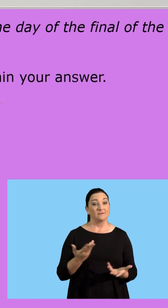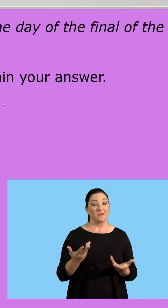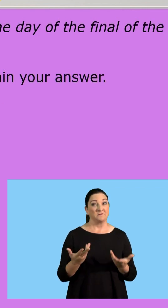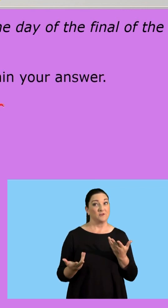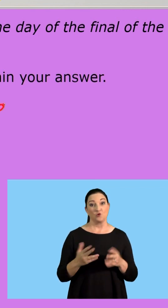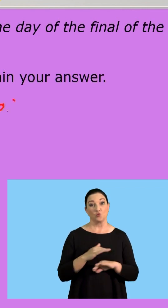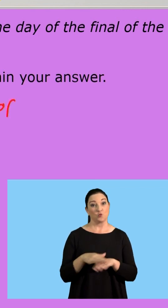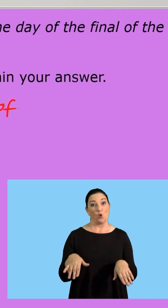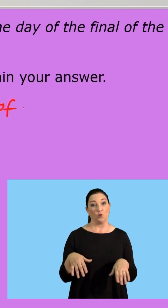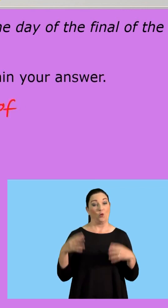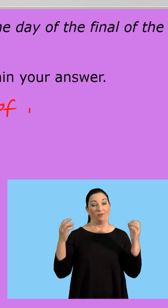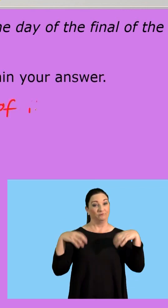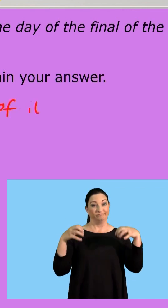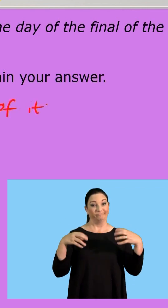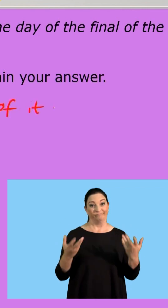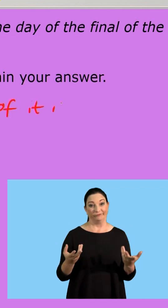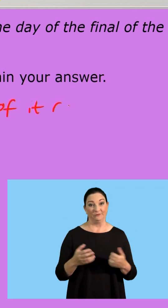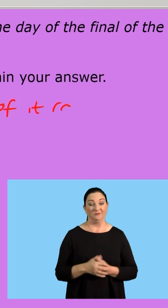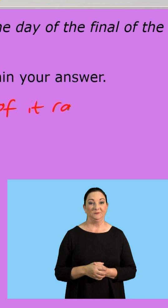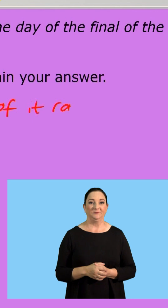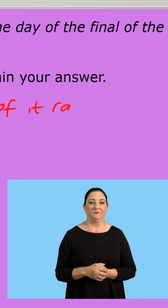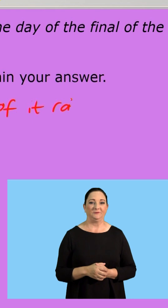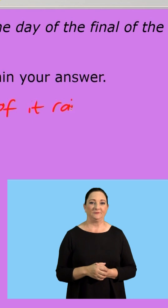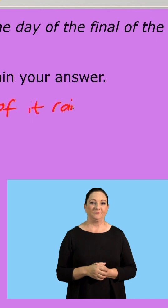of it not raining.